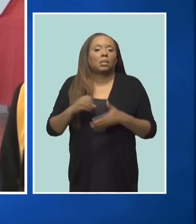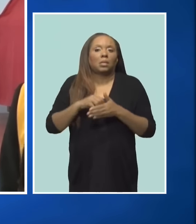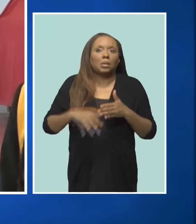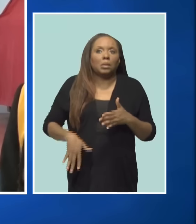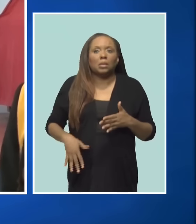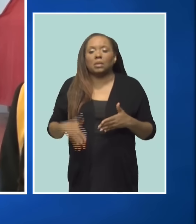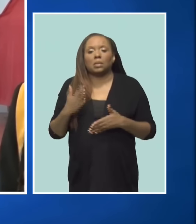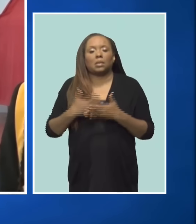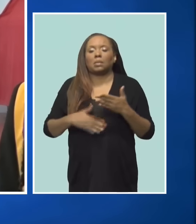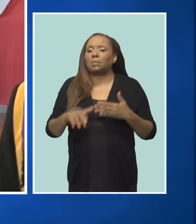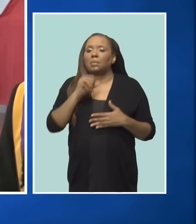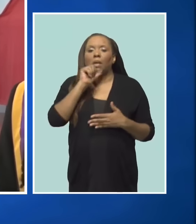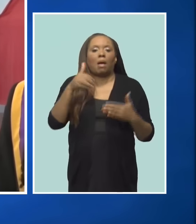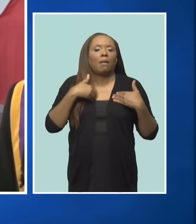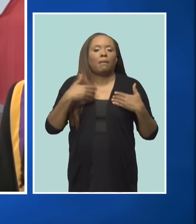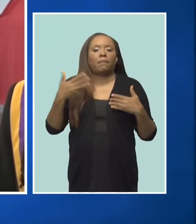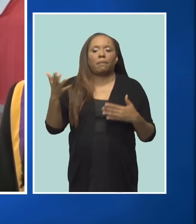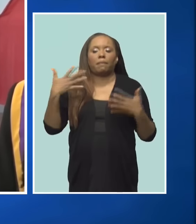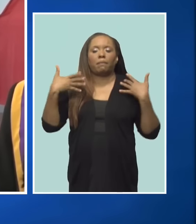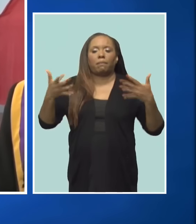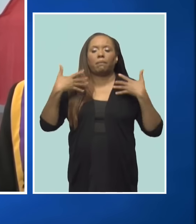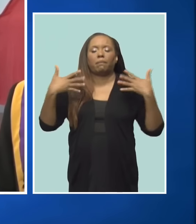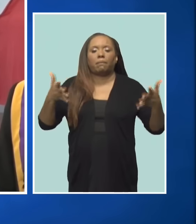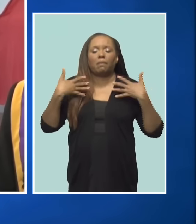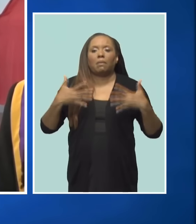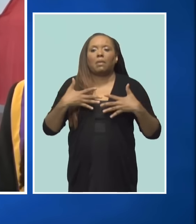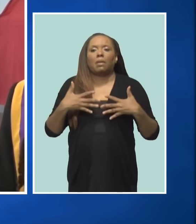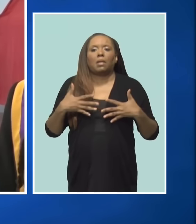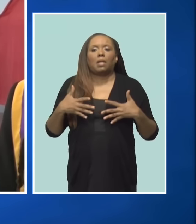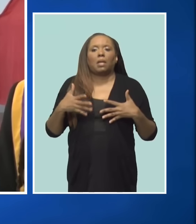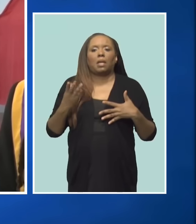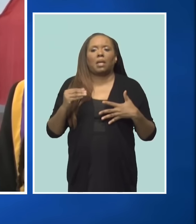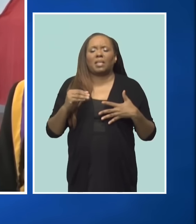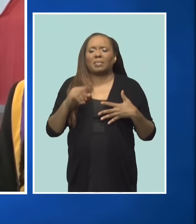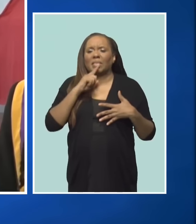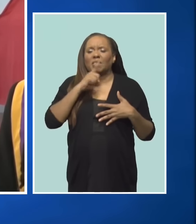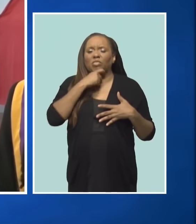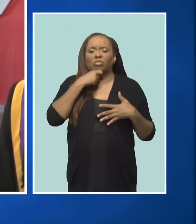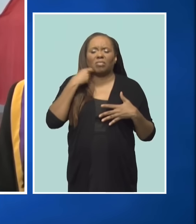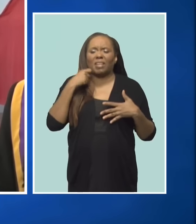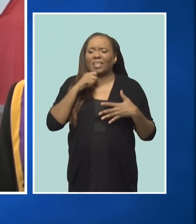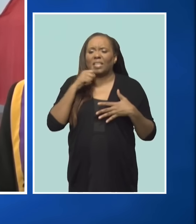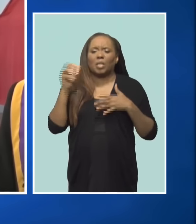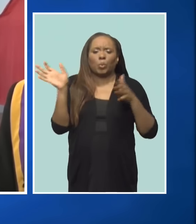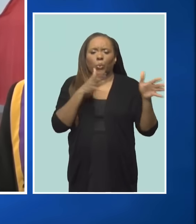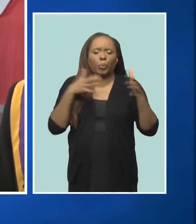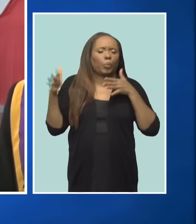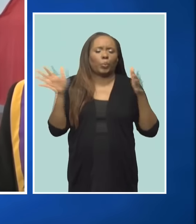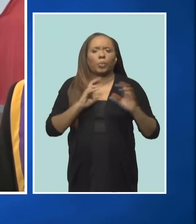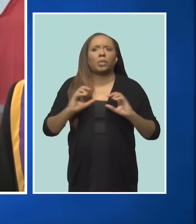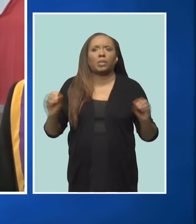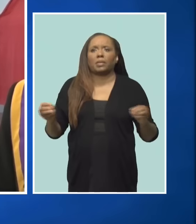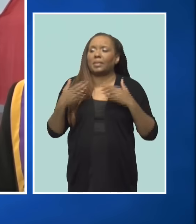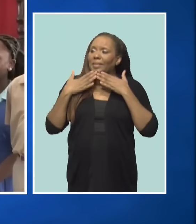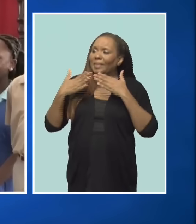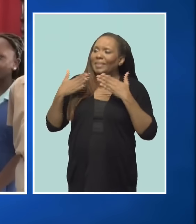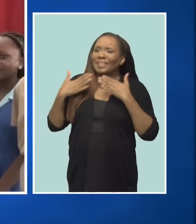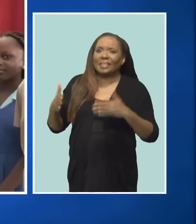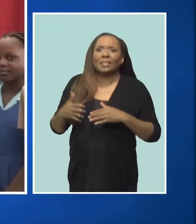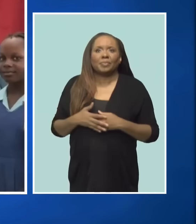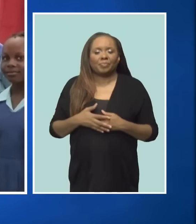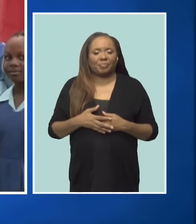some of them don't have any fans. The air isn't circulating as it should, so we are very, very thankful for this donation. The